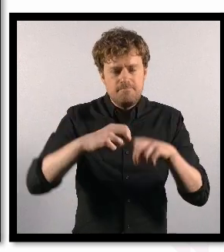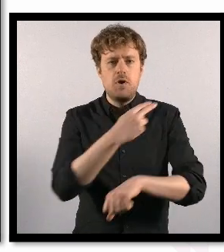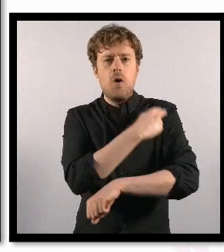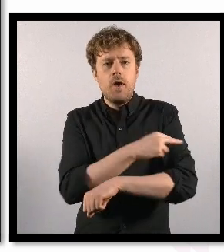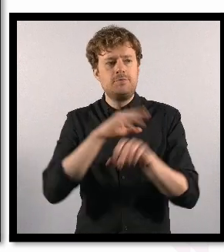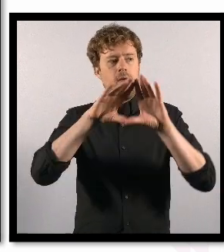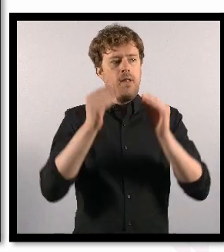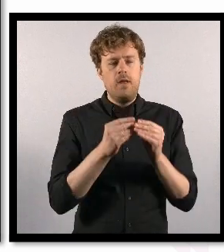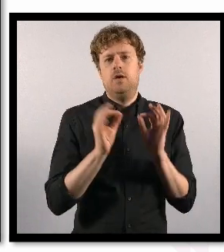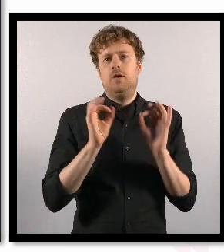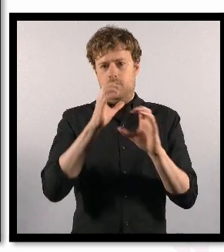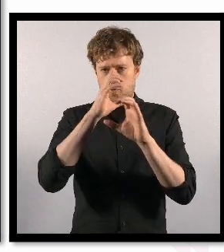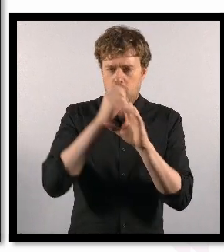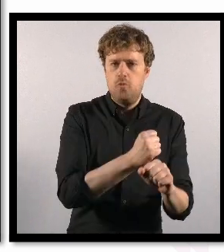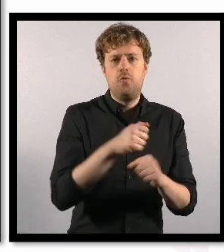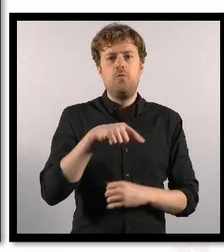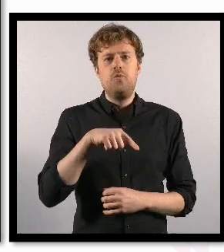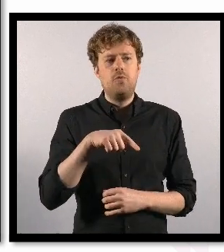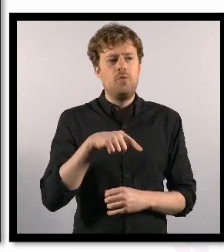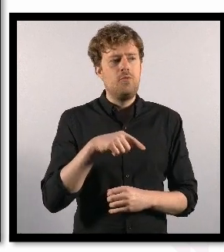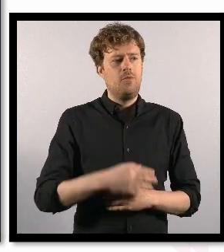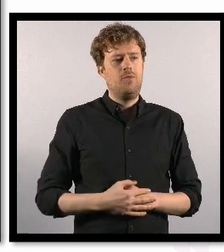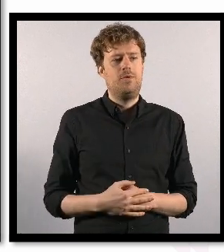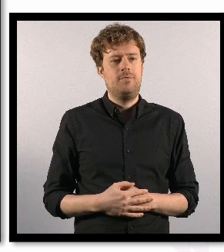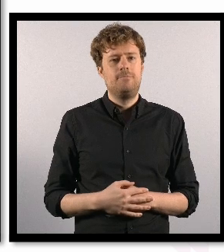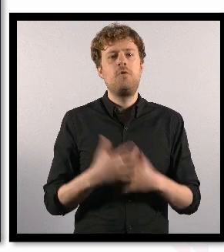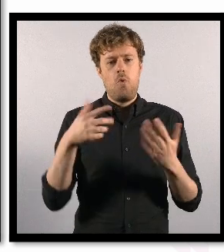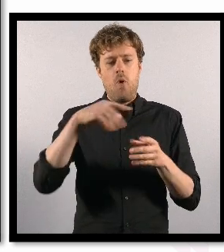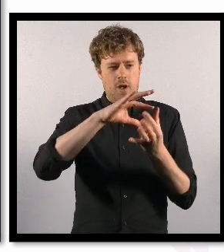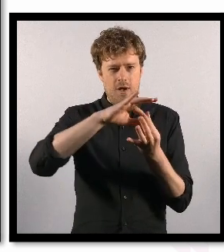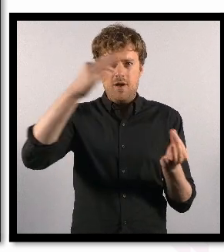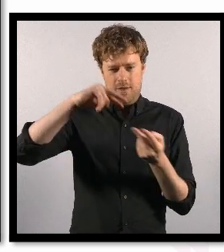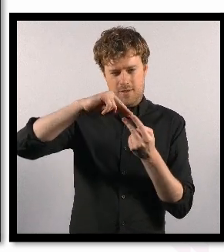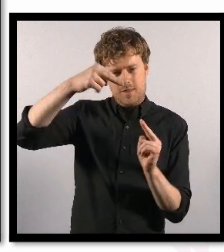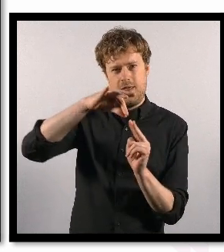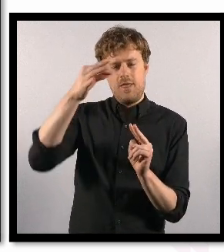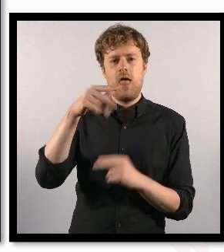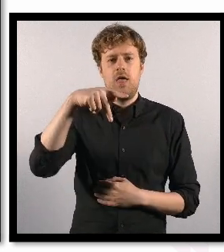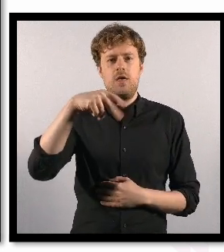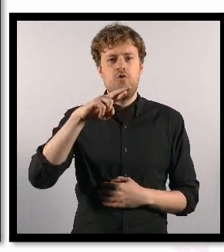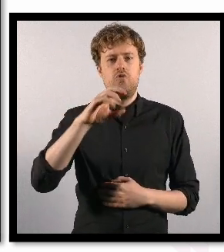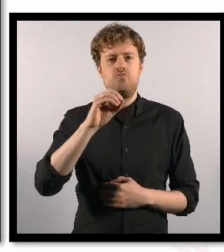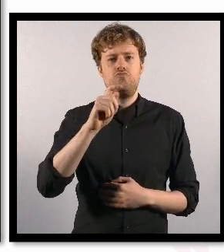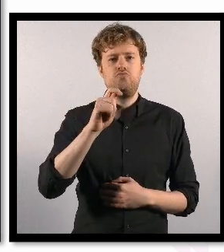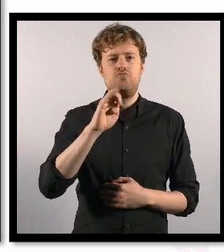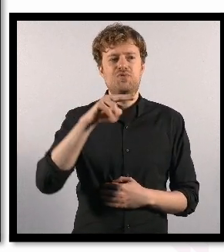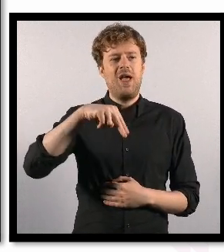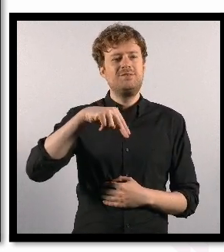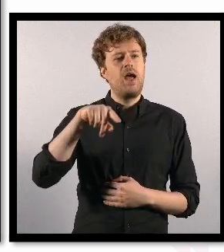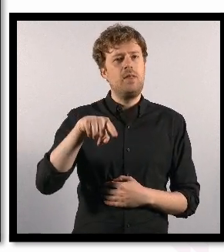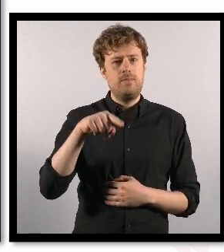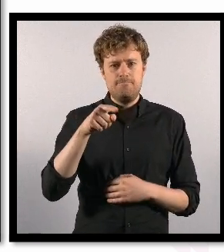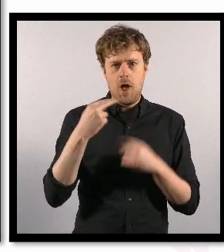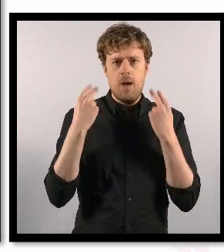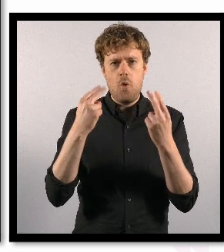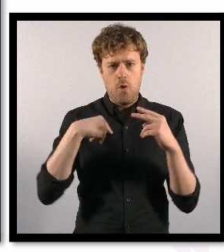proteins. In the meantime, these proteins are involved in a mass majority of cancers, and they're involved